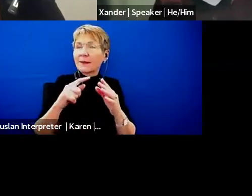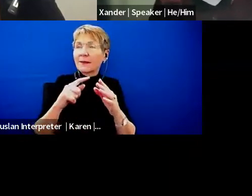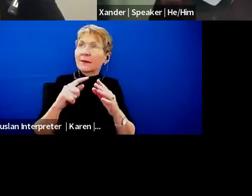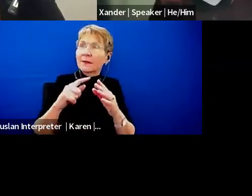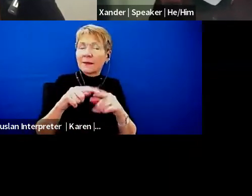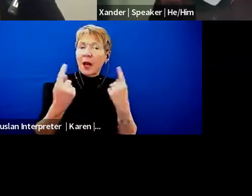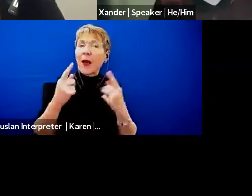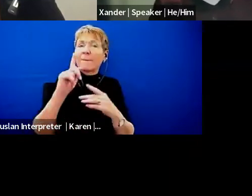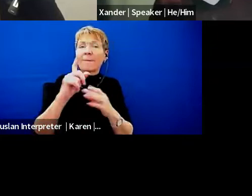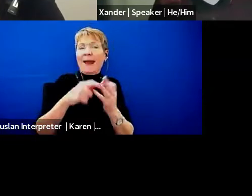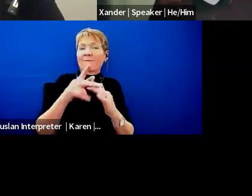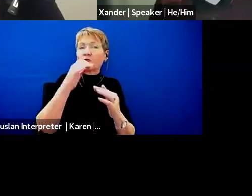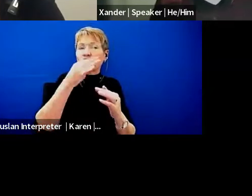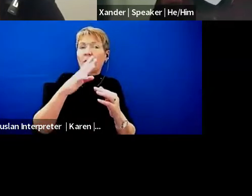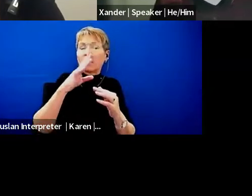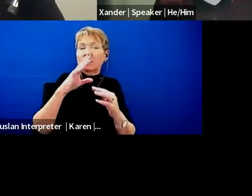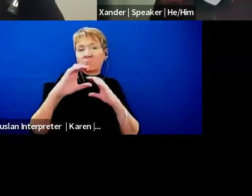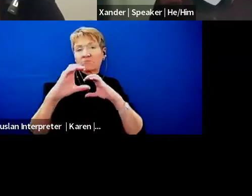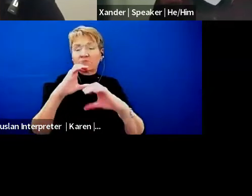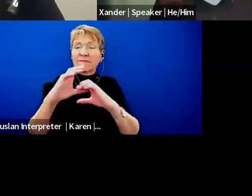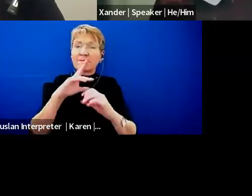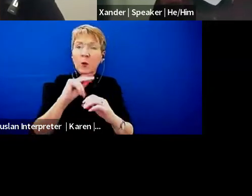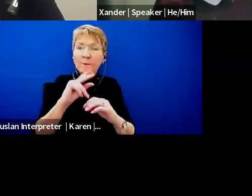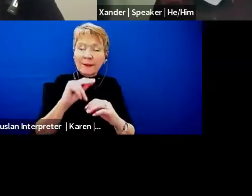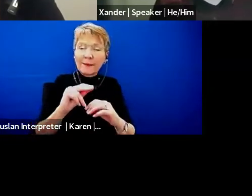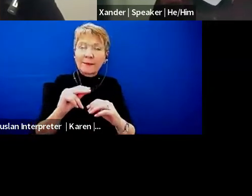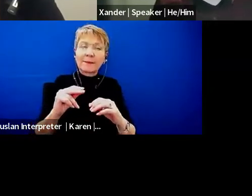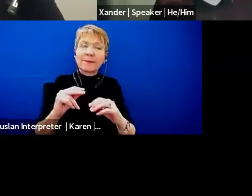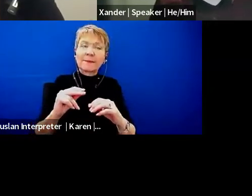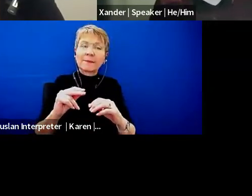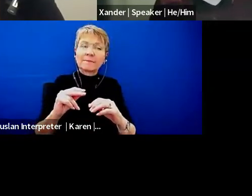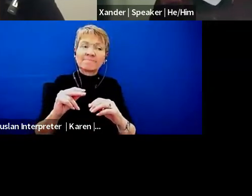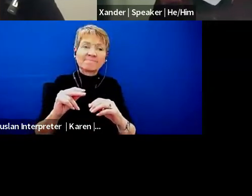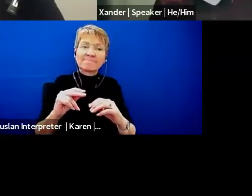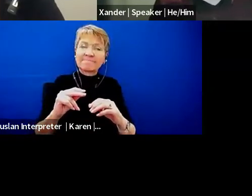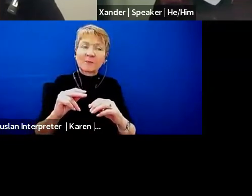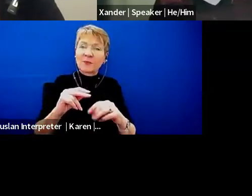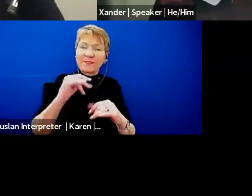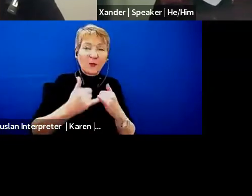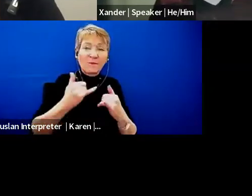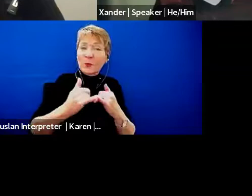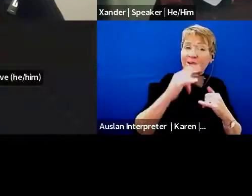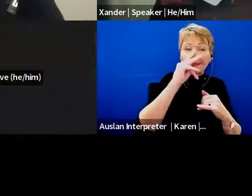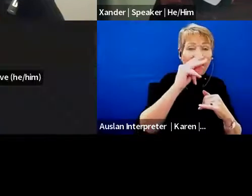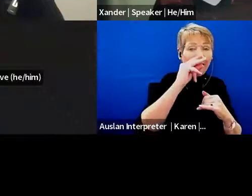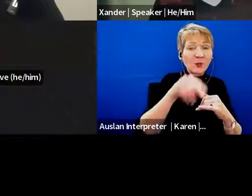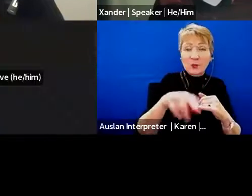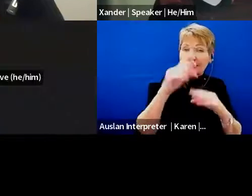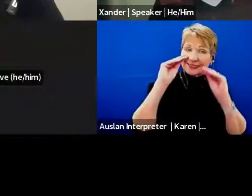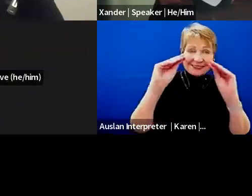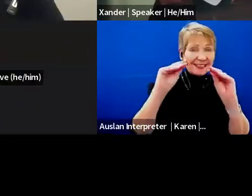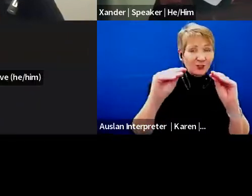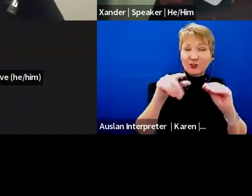verbally, there's, even in the earliest childhood, these things are able to be taught, and